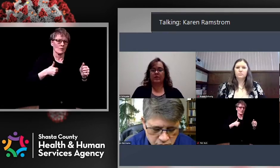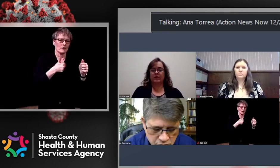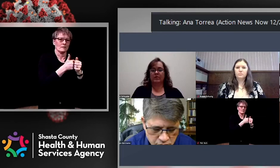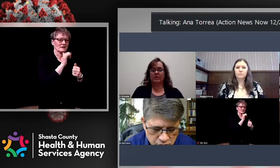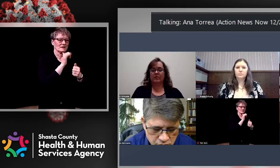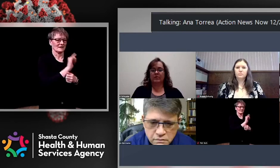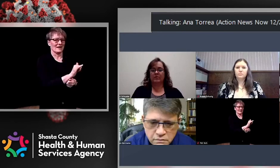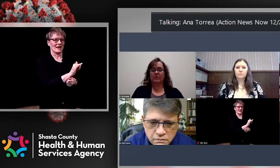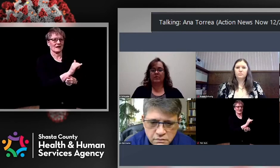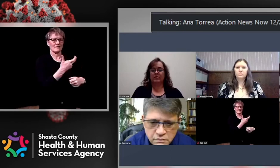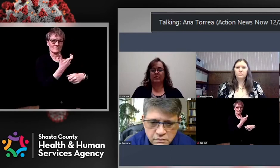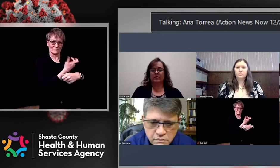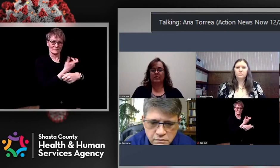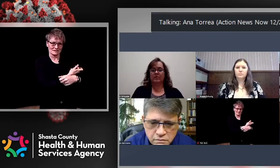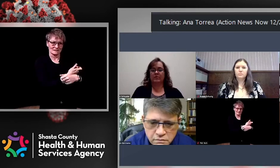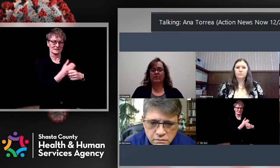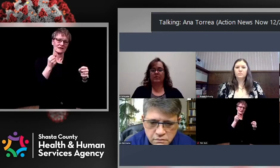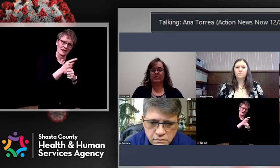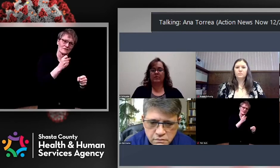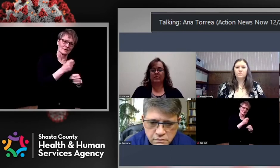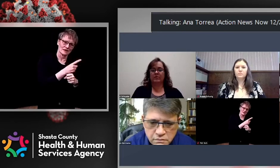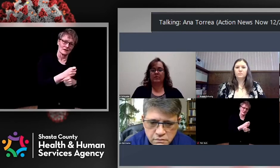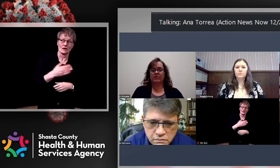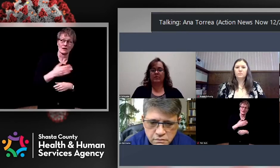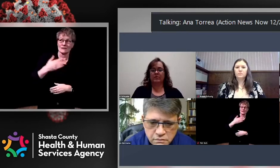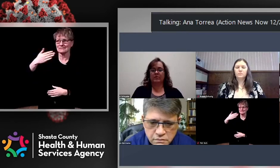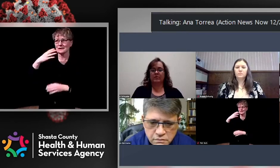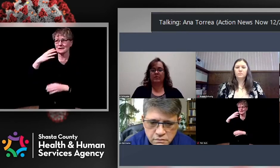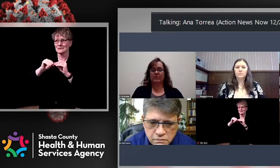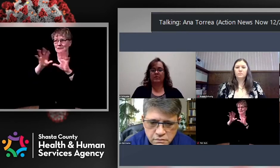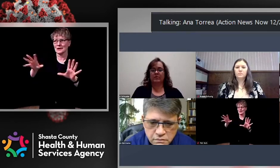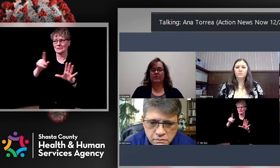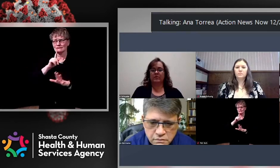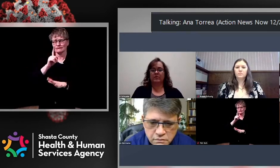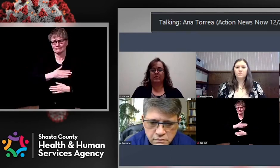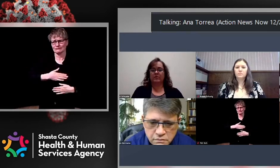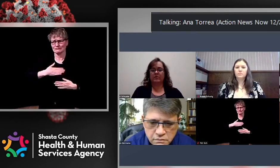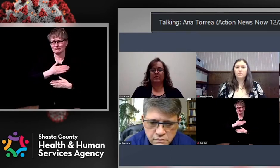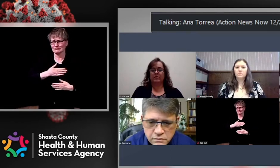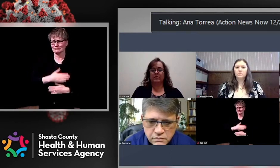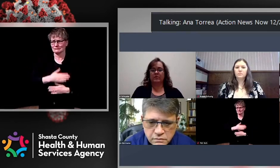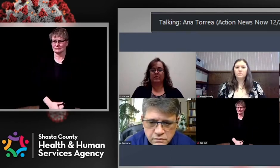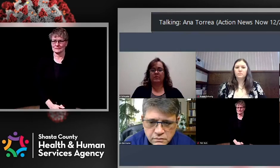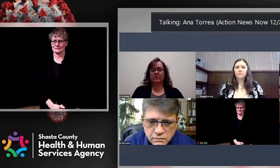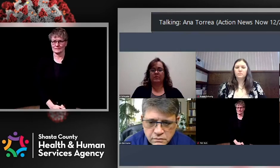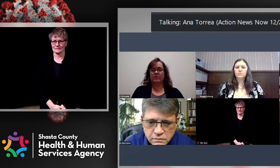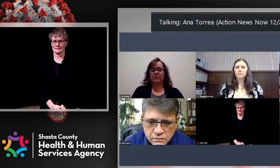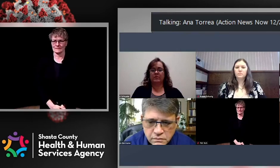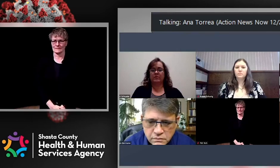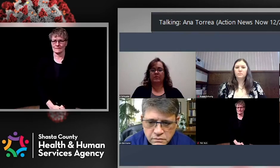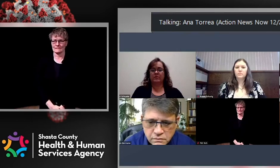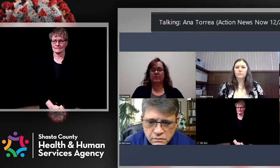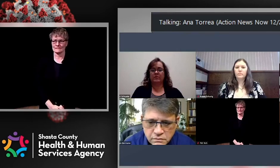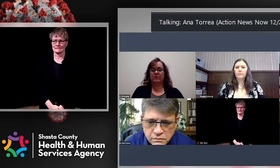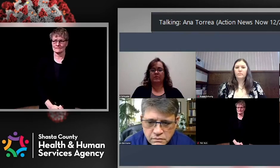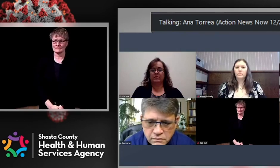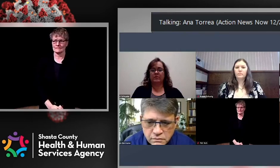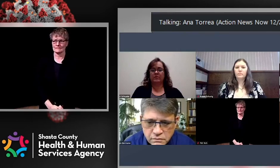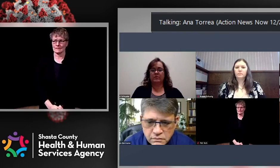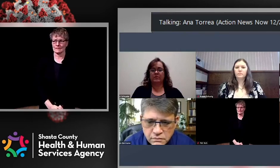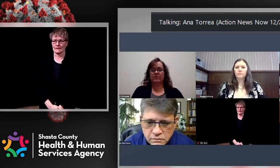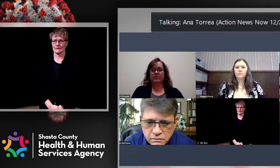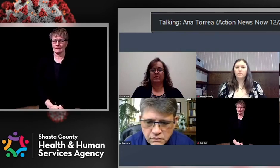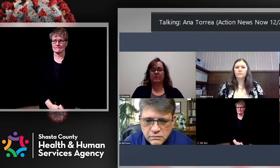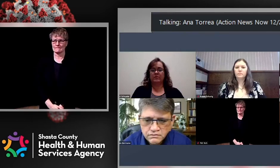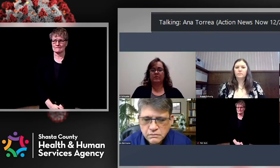Thank you, Dr. Ramstrom, for clarifying that for me. Really appreciate it. And then just one more thing. I wanted to clarify what you mentioned earlier for AstraZeneca, since